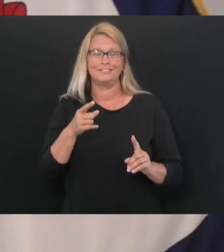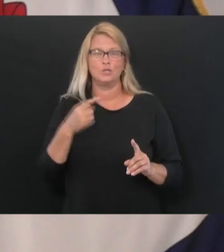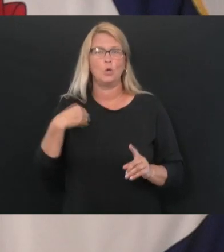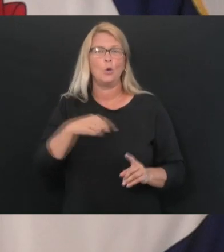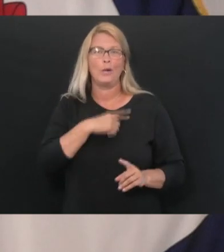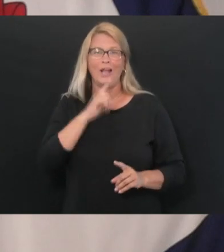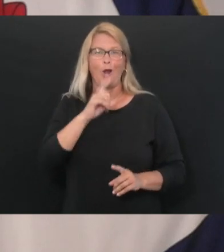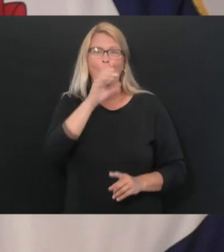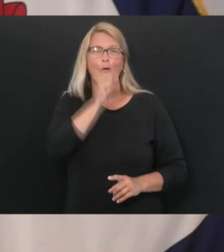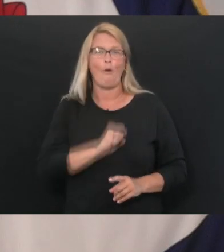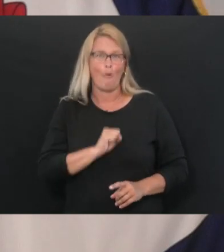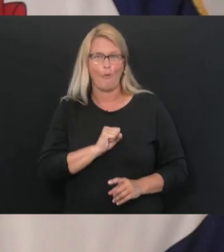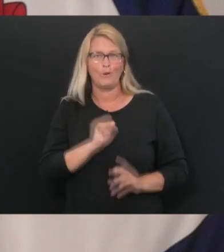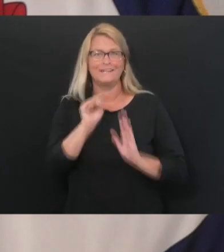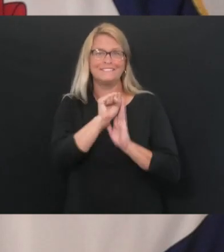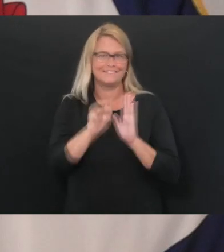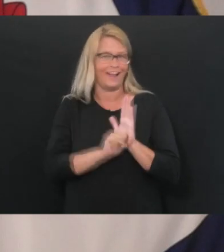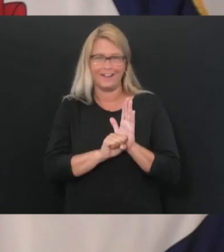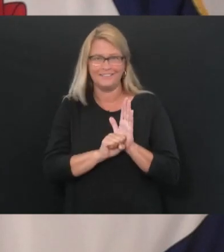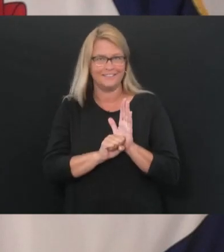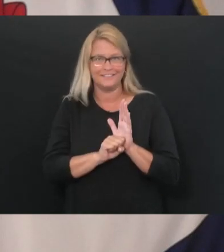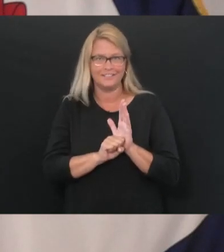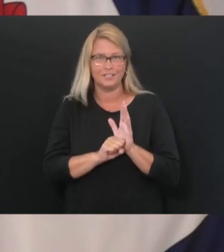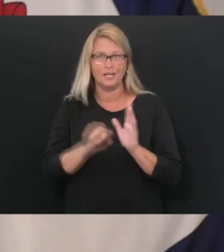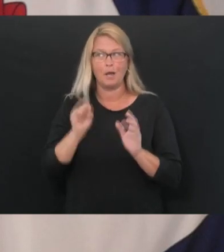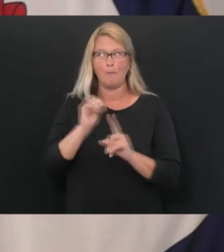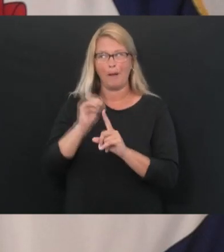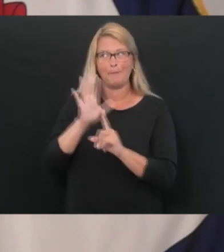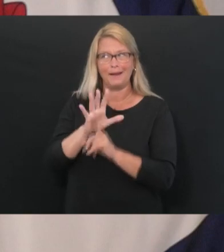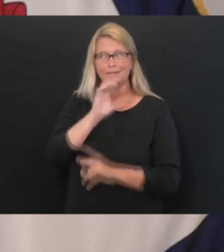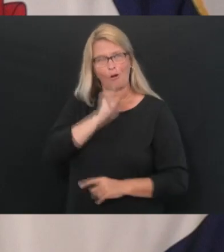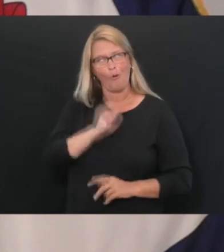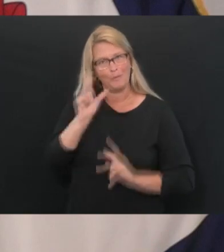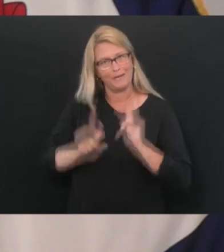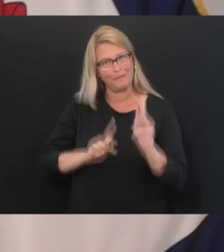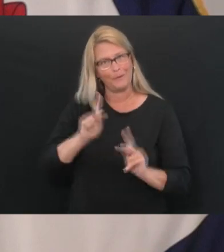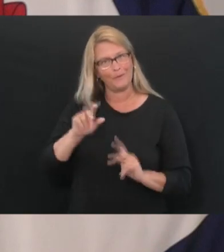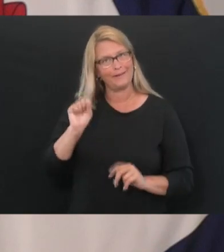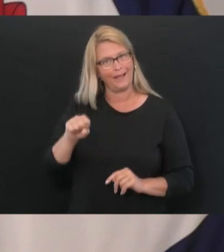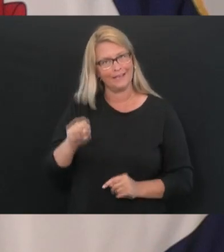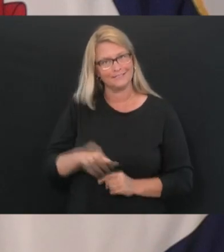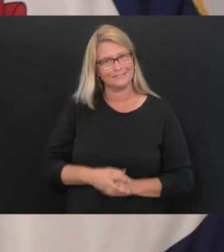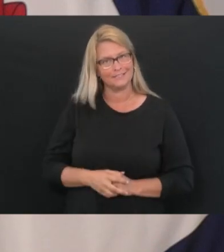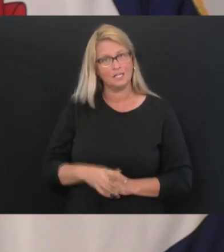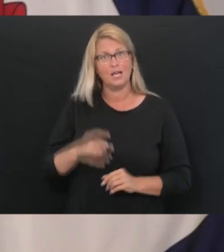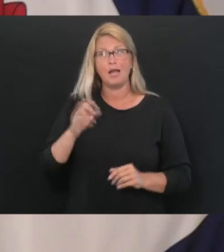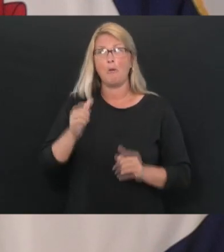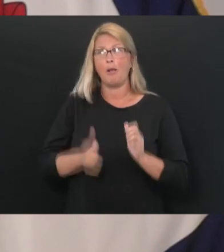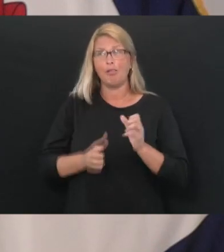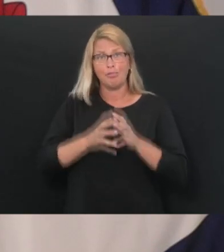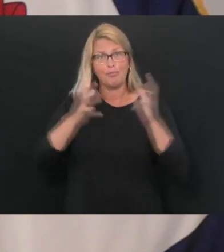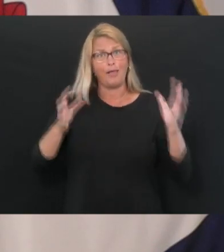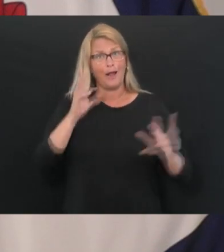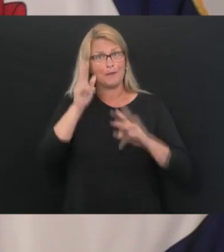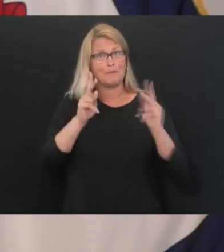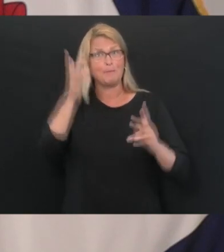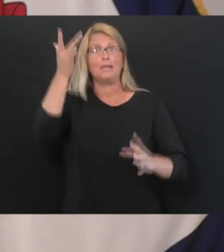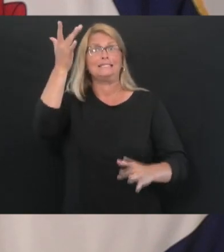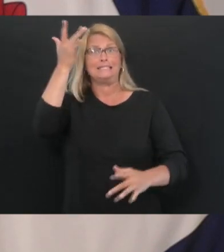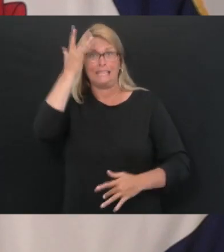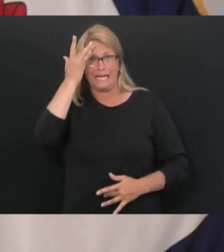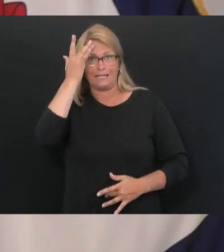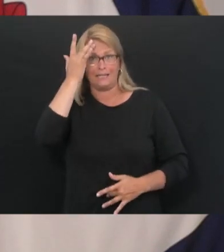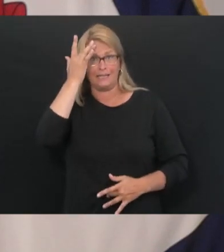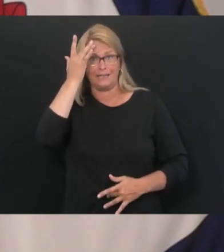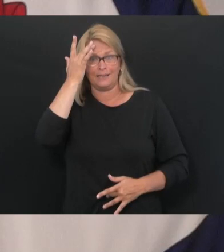state. In addition to having an old population, we have people that have chronic illnesses. Where